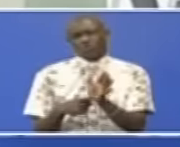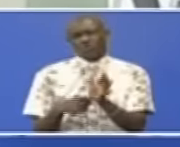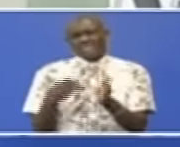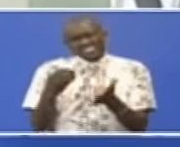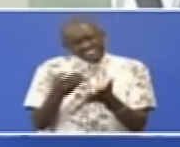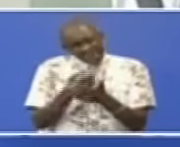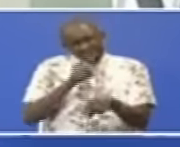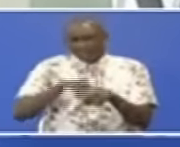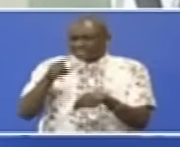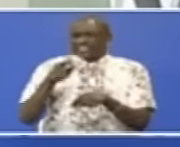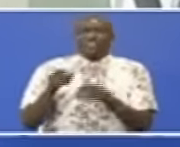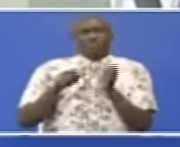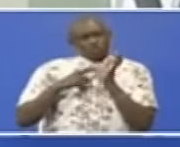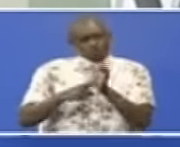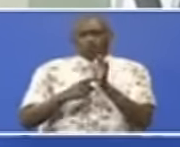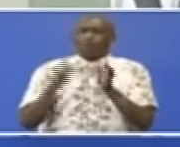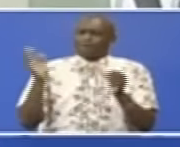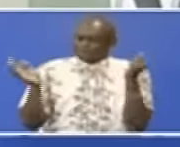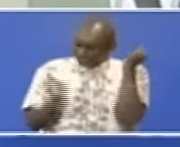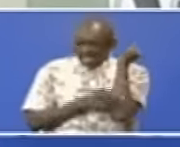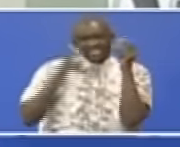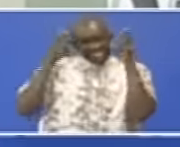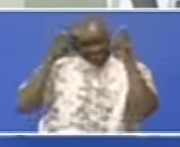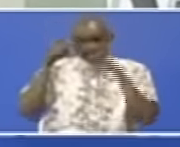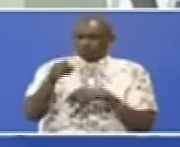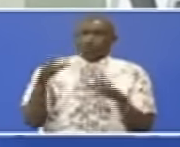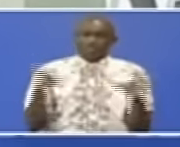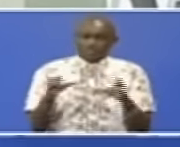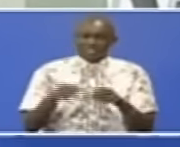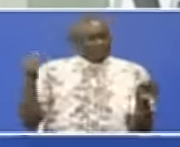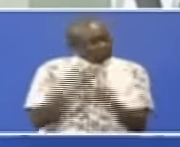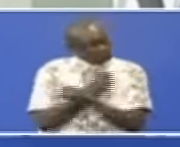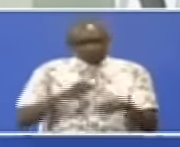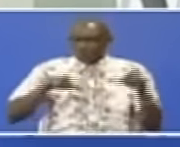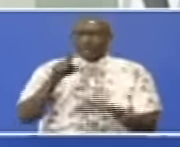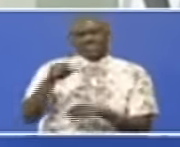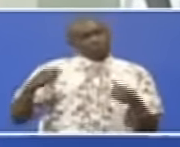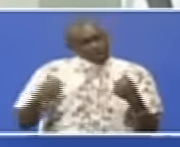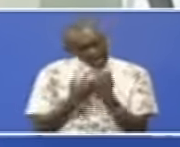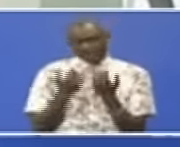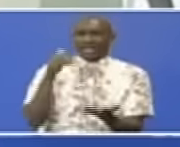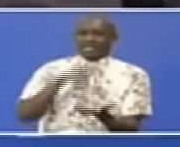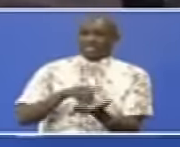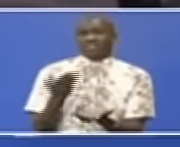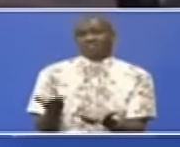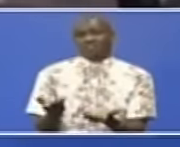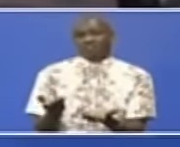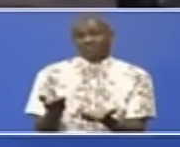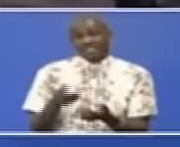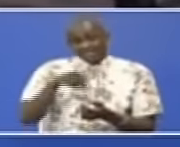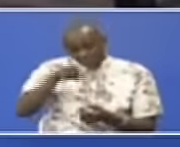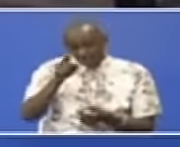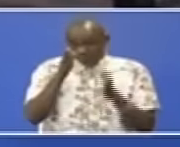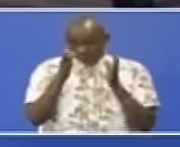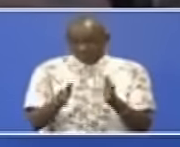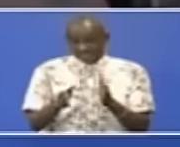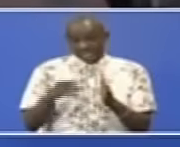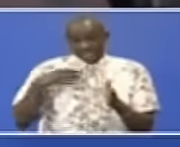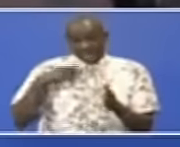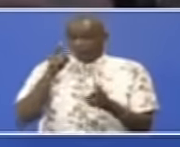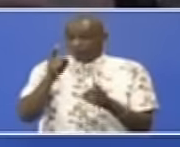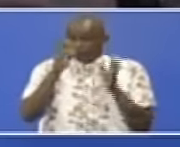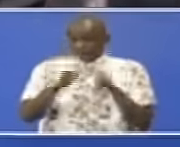sometimes brings bad omen to the community, and we cannot allow it to be happening anywhere again. The actor passed away last